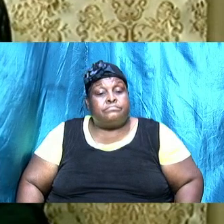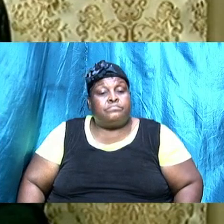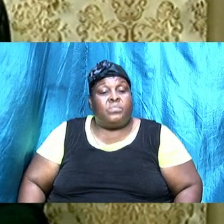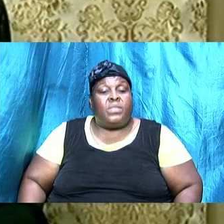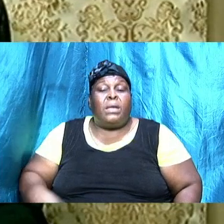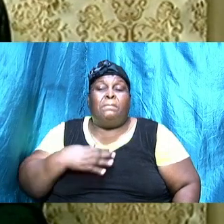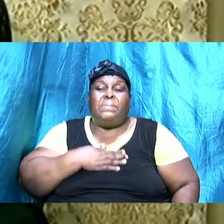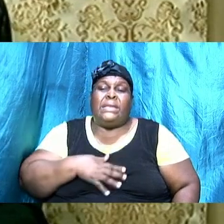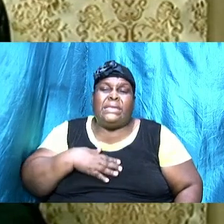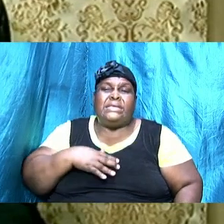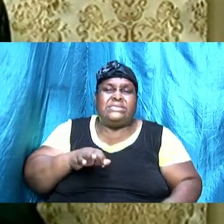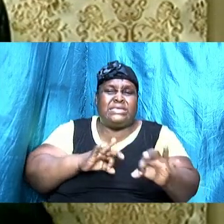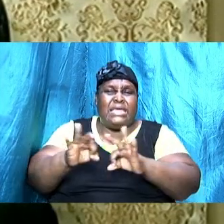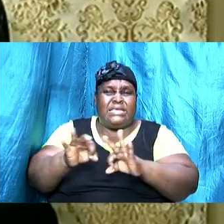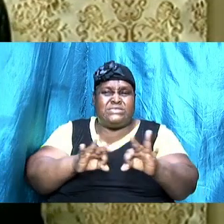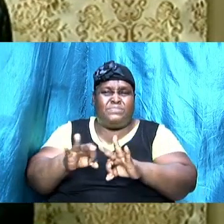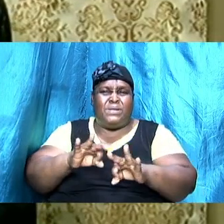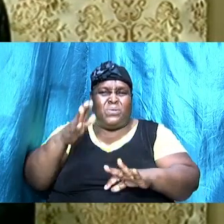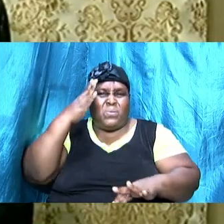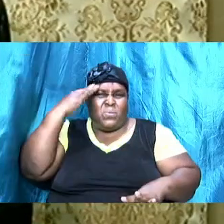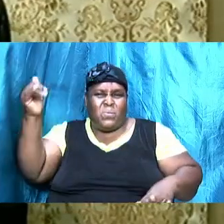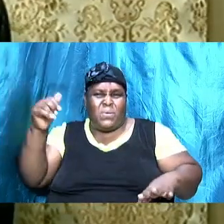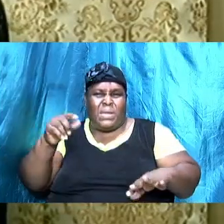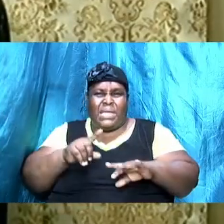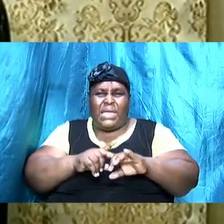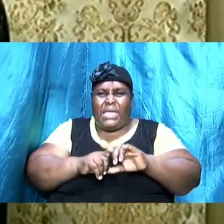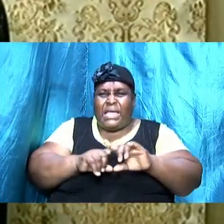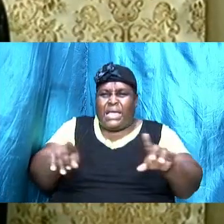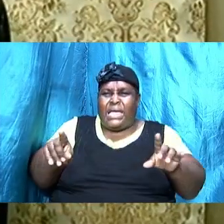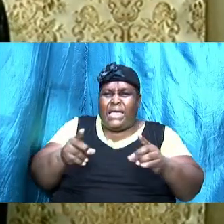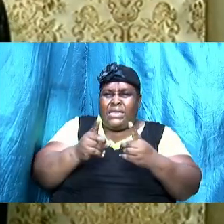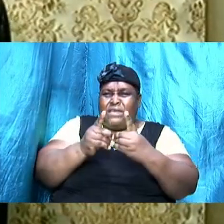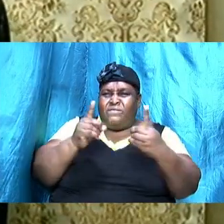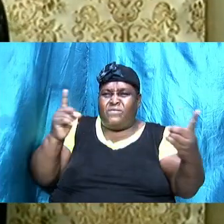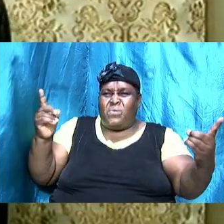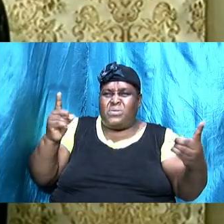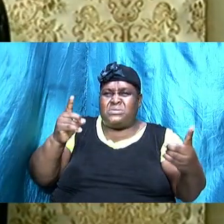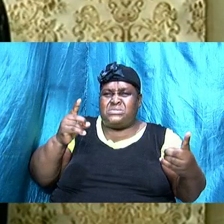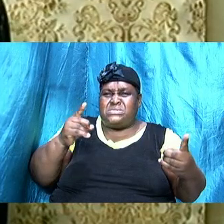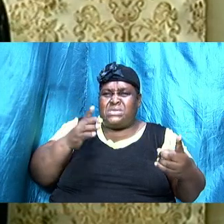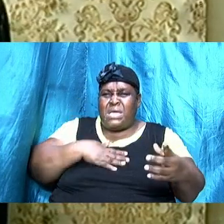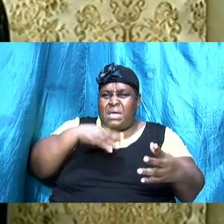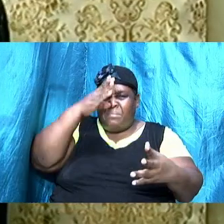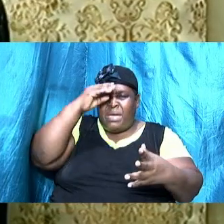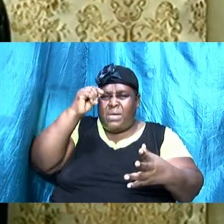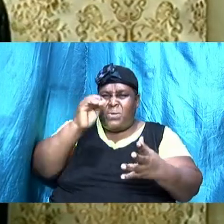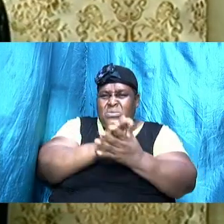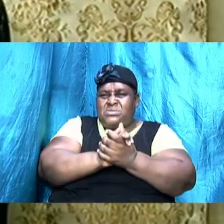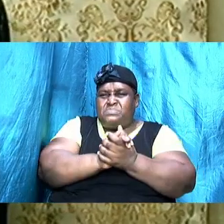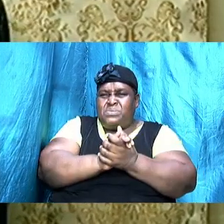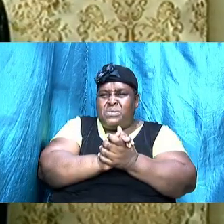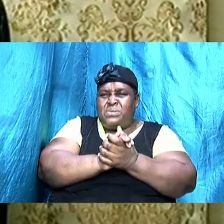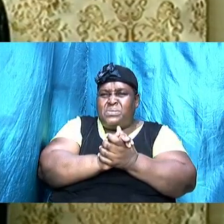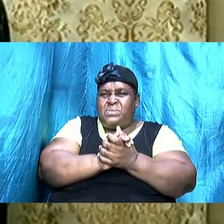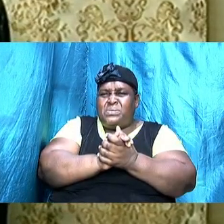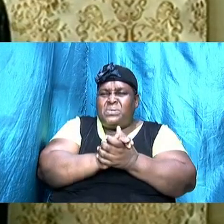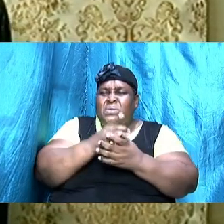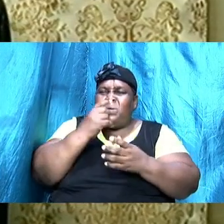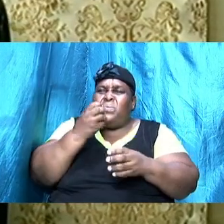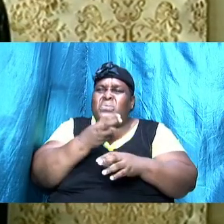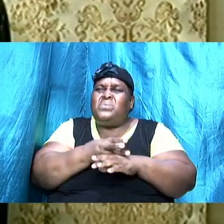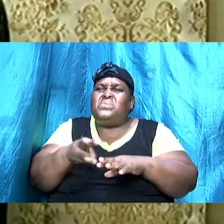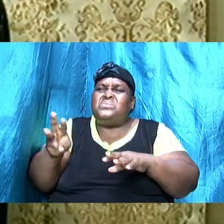Please explain why I can't divorce my husband, who is worthless, does not support the family, and is just